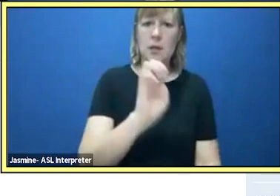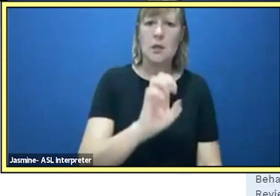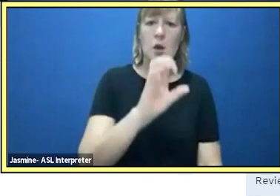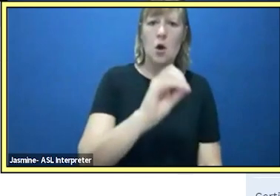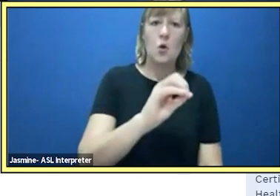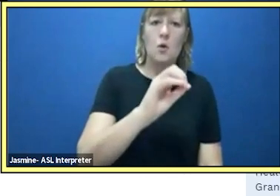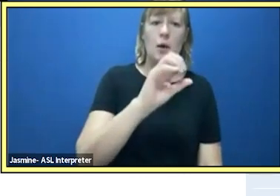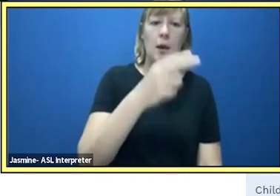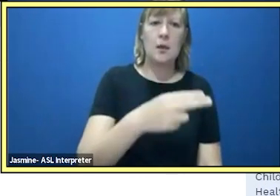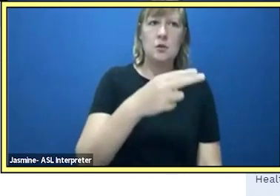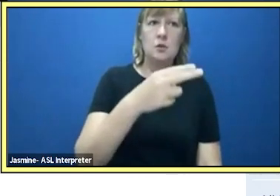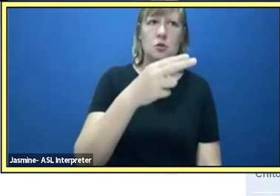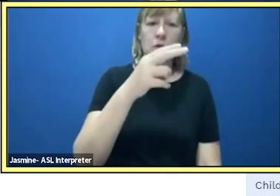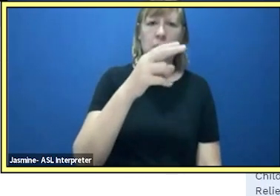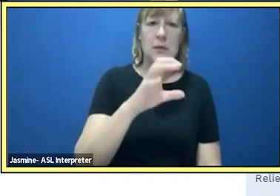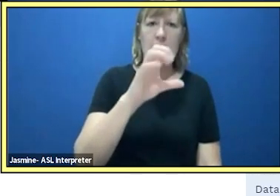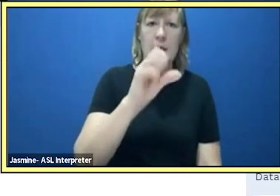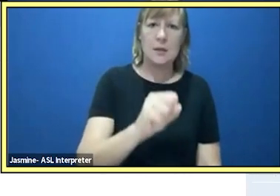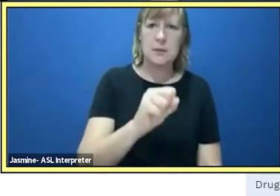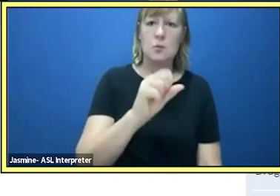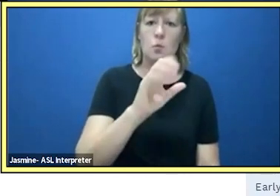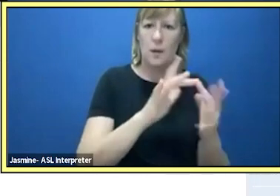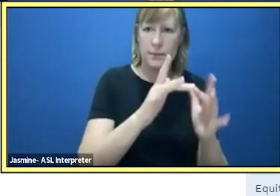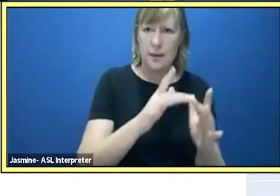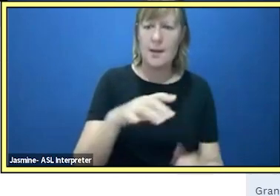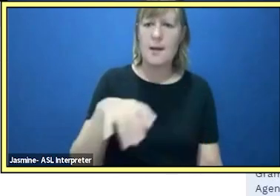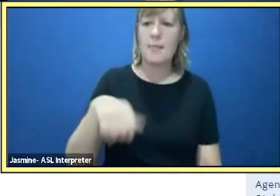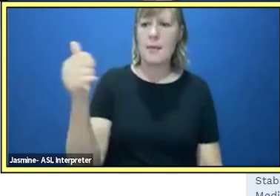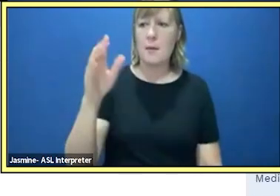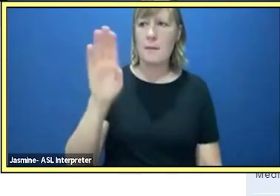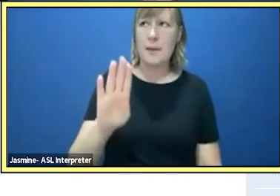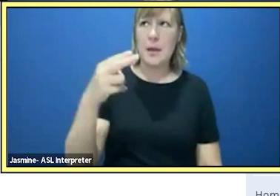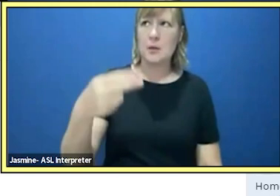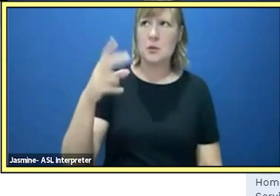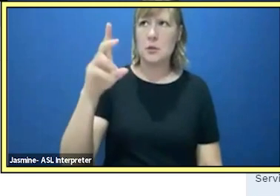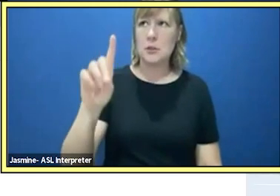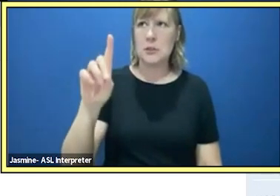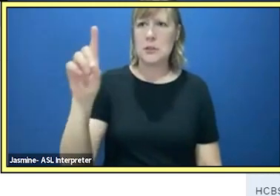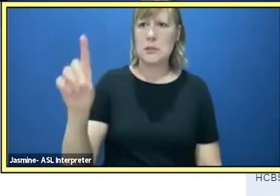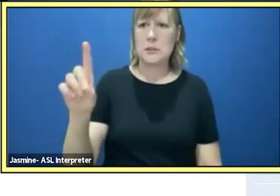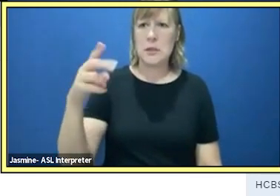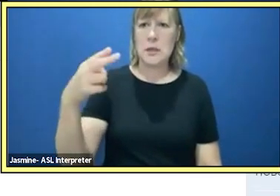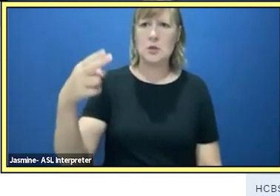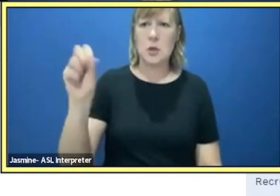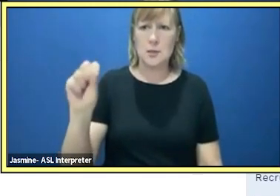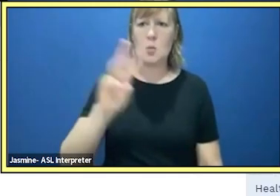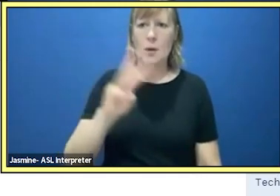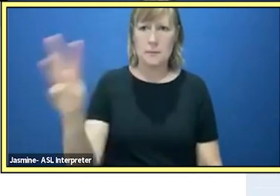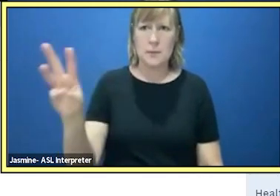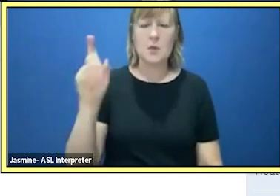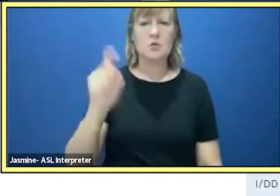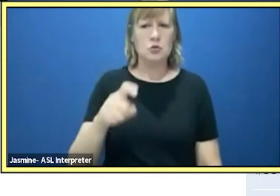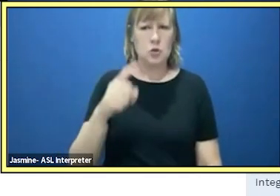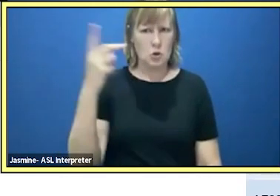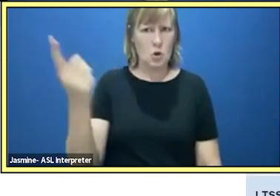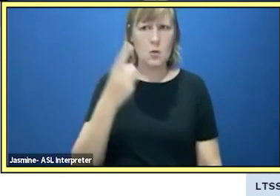website, because that's where all of our materials for all of the meetings get posted and where information about upcoming stakeholder meetings are